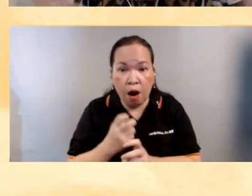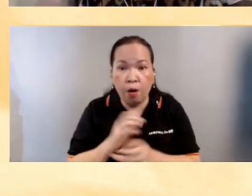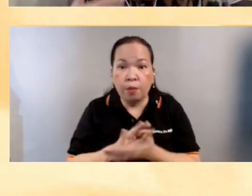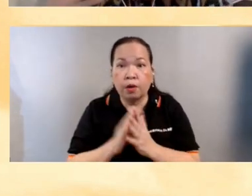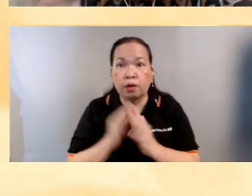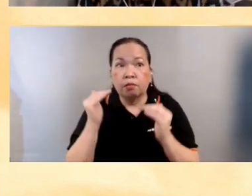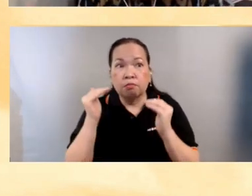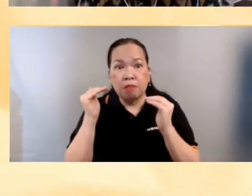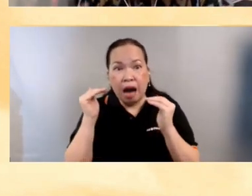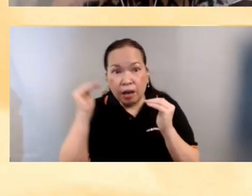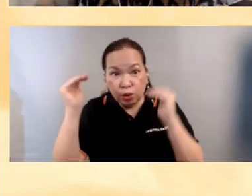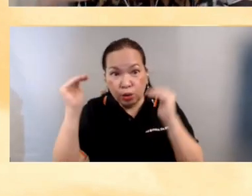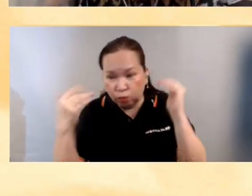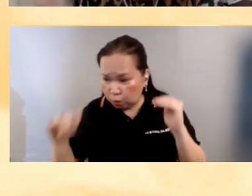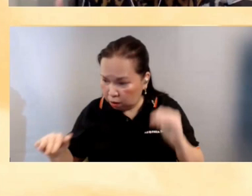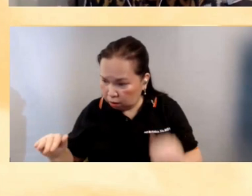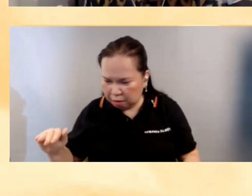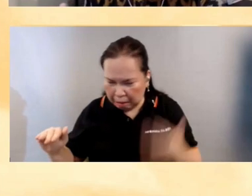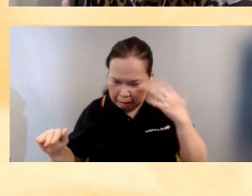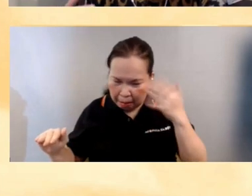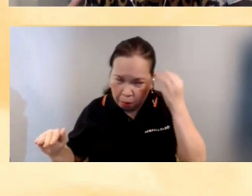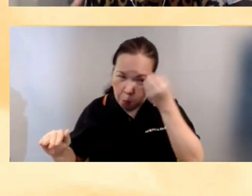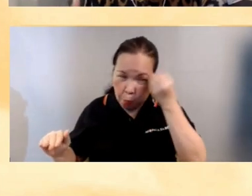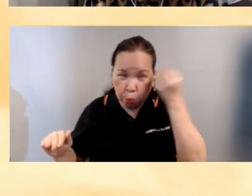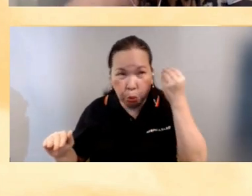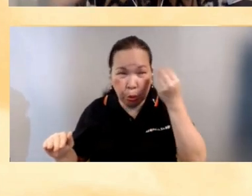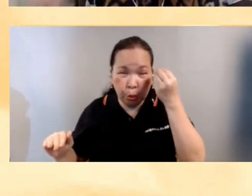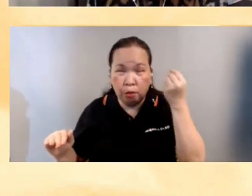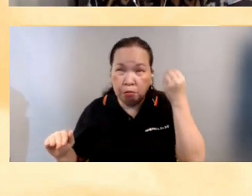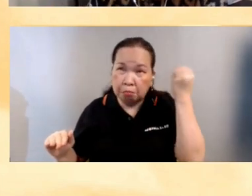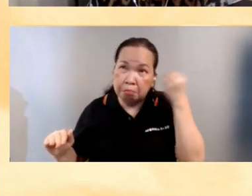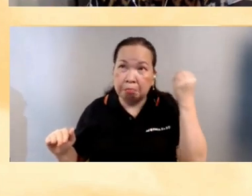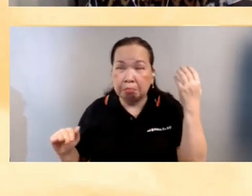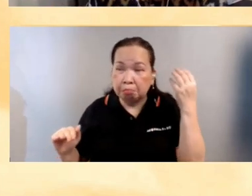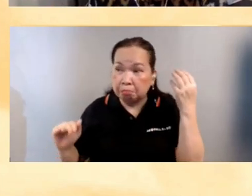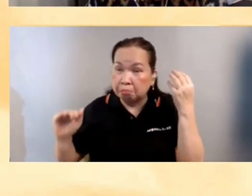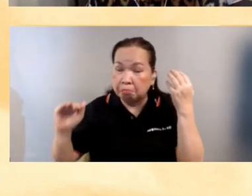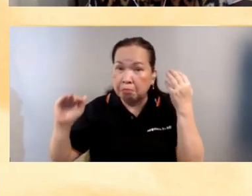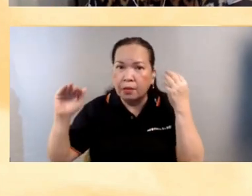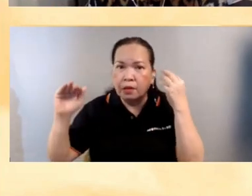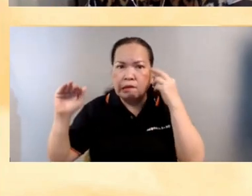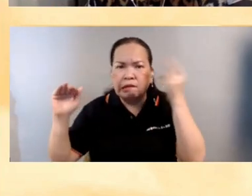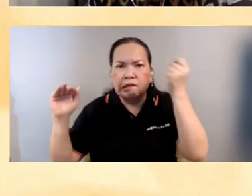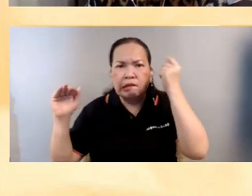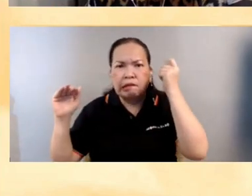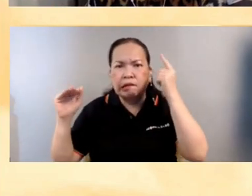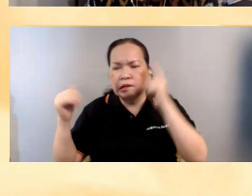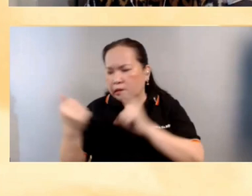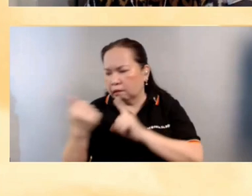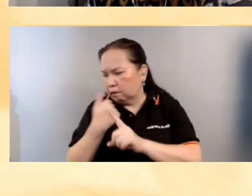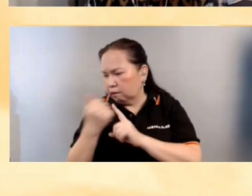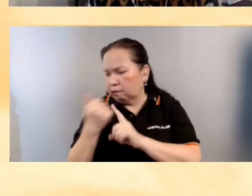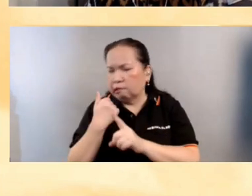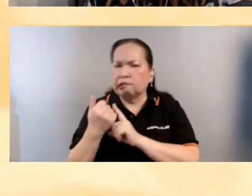they recognize, because they recognize what has been done to them. Okay,